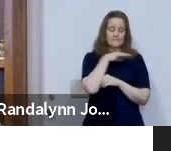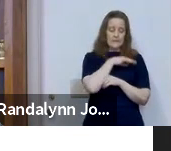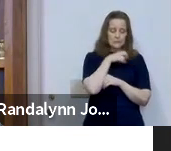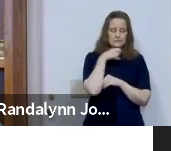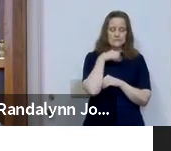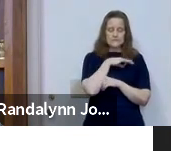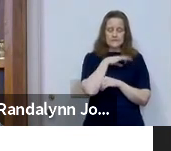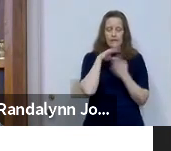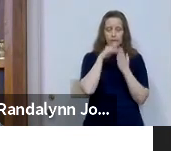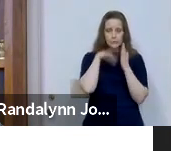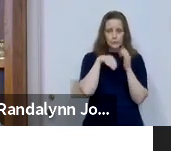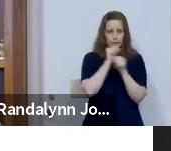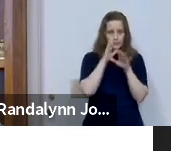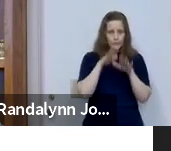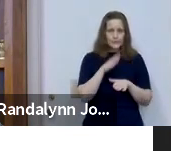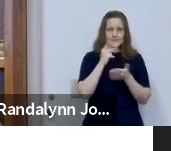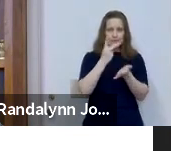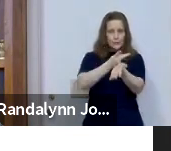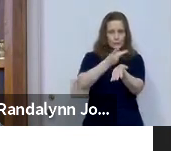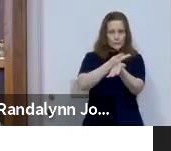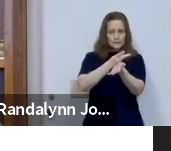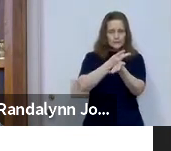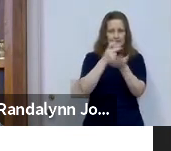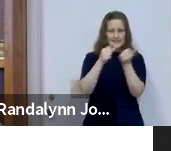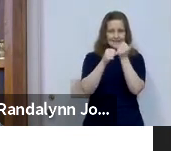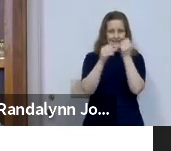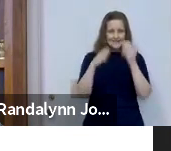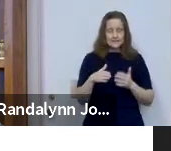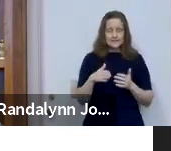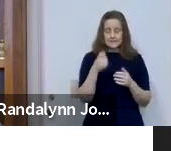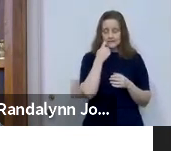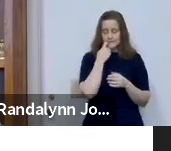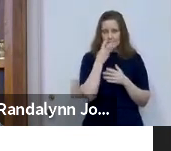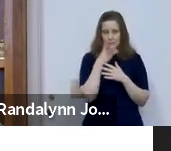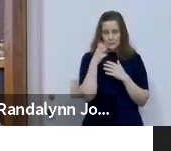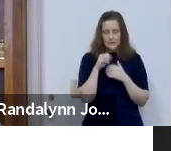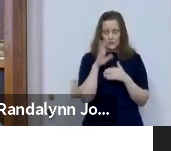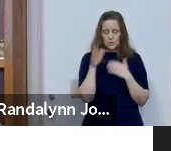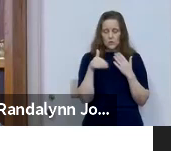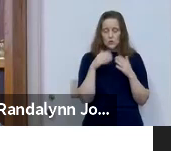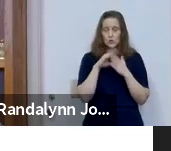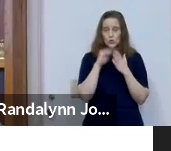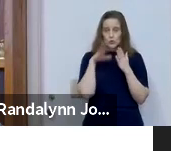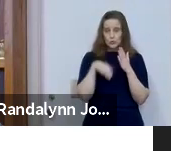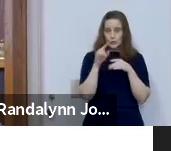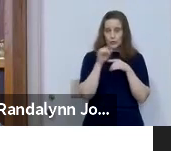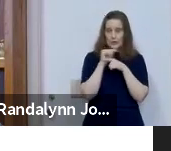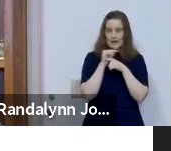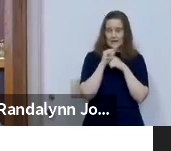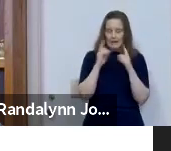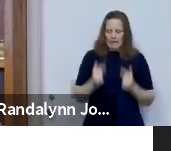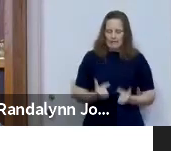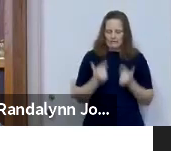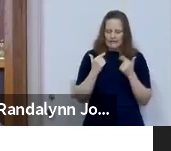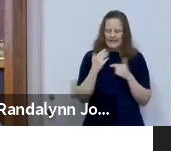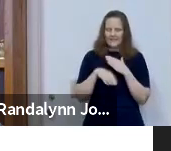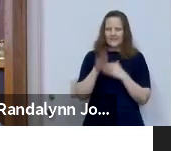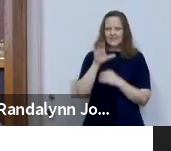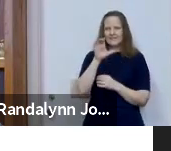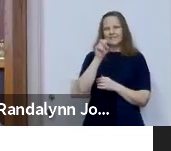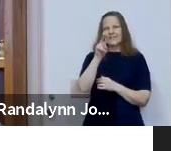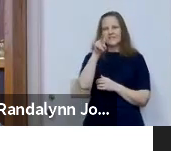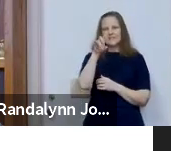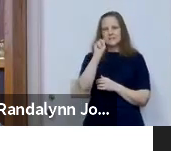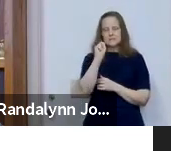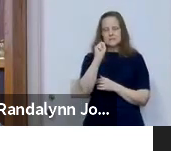student employees, and graduate assistants. As of this past weekend, our student training is live in Canvas, and we ask that all of our